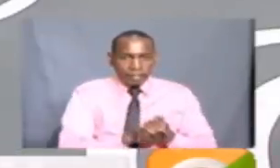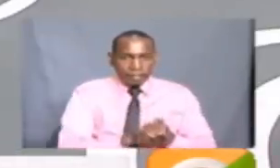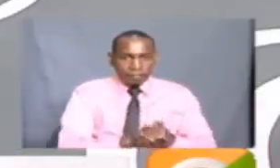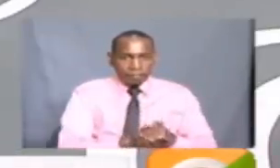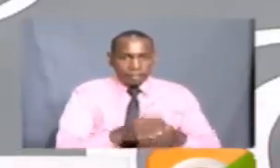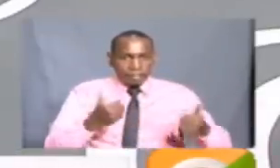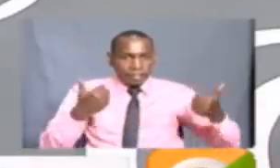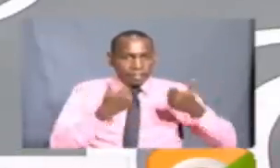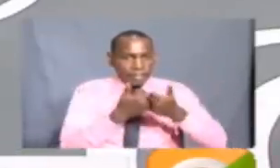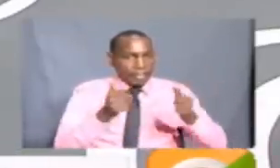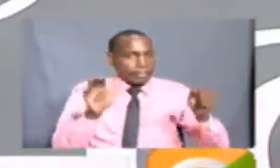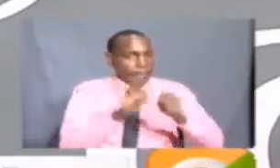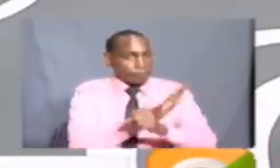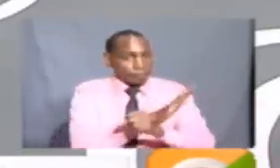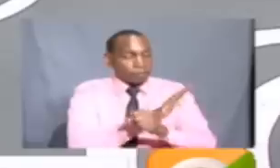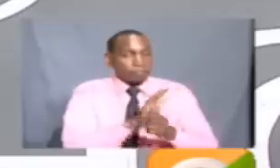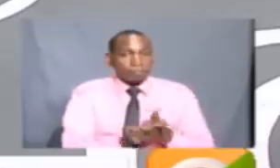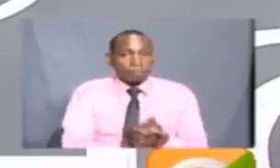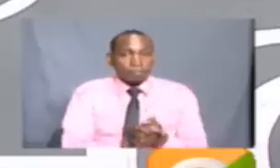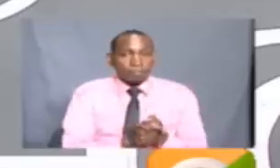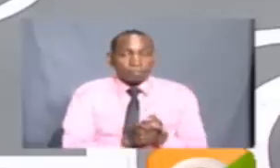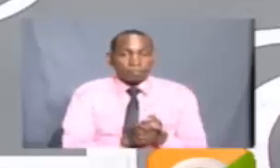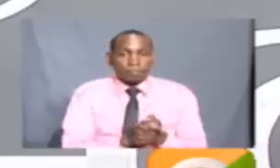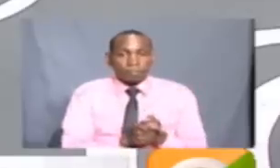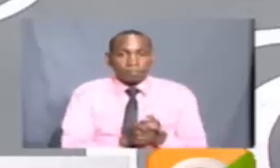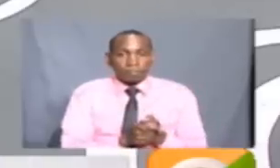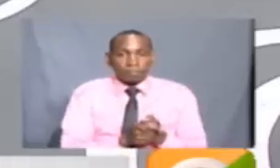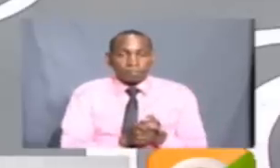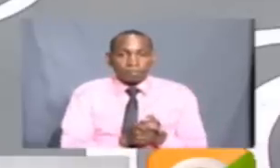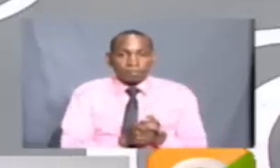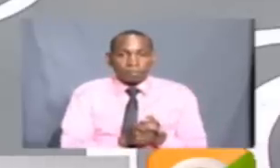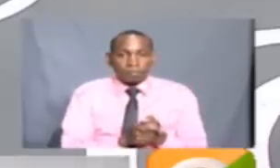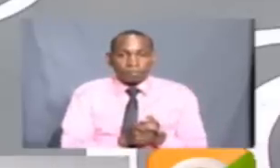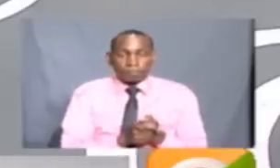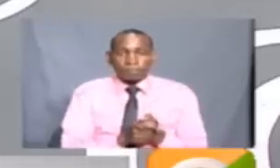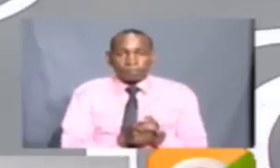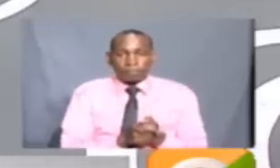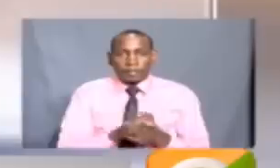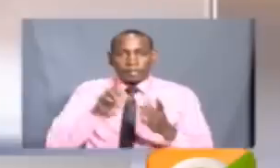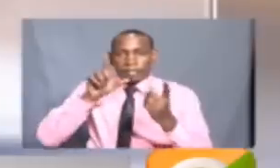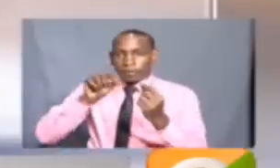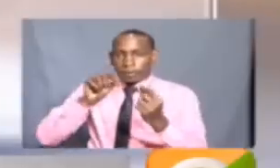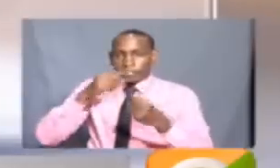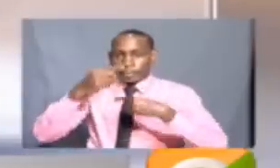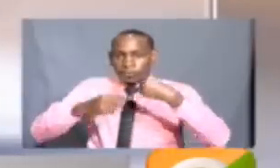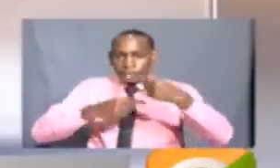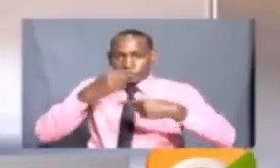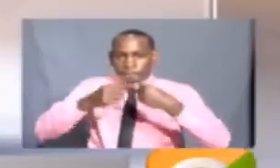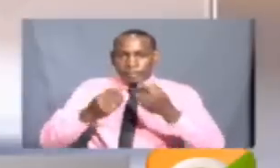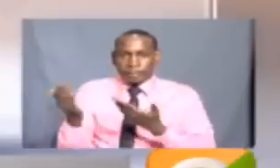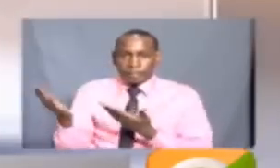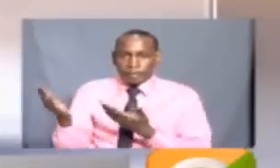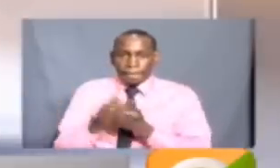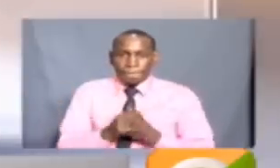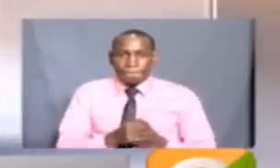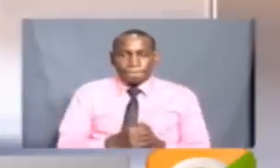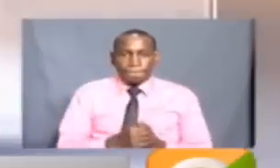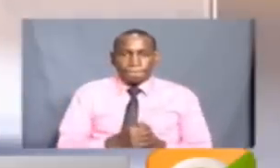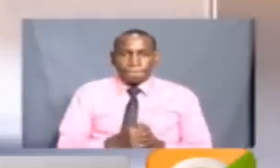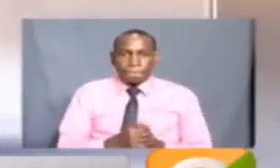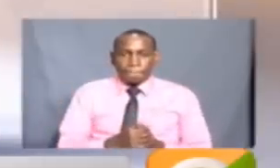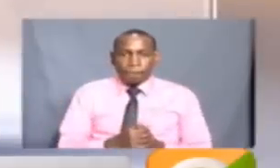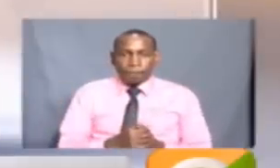neck. Let's get some tweets in. Sironke, or Sironke, he